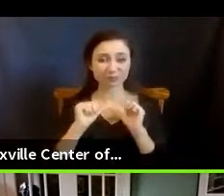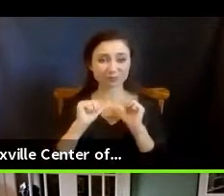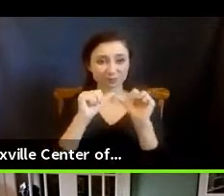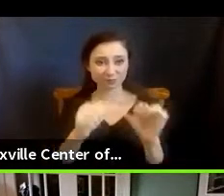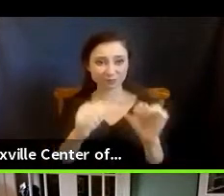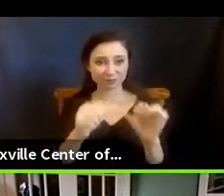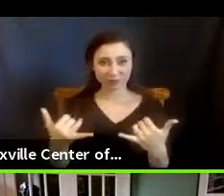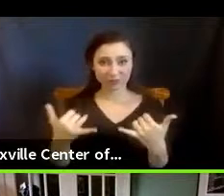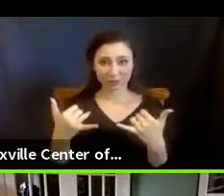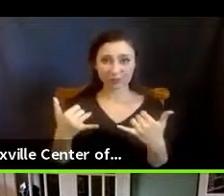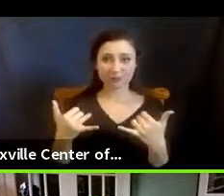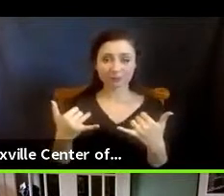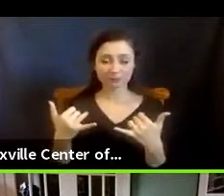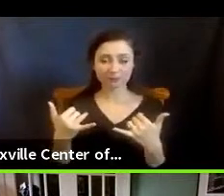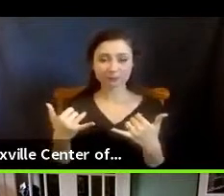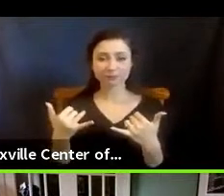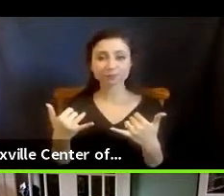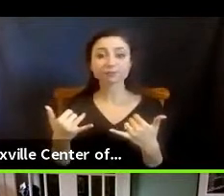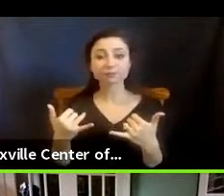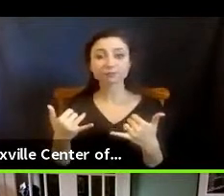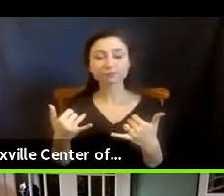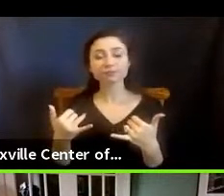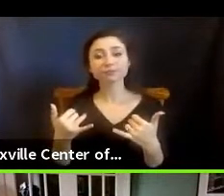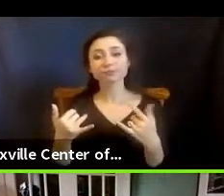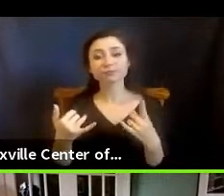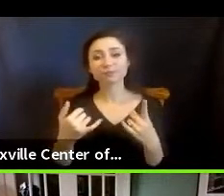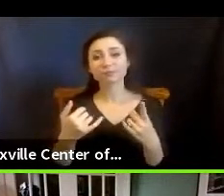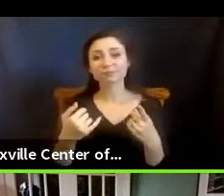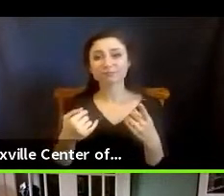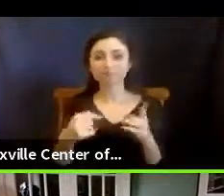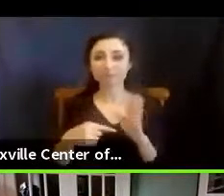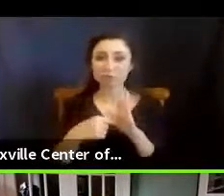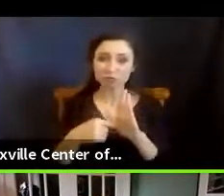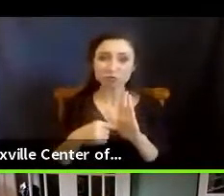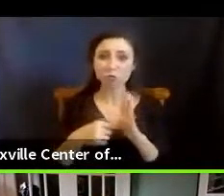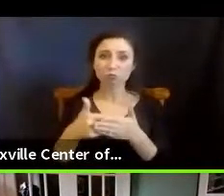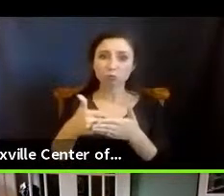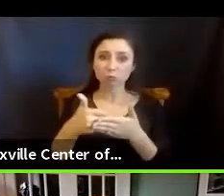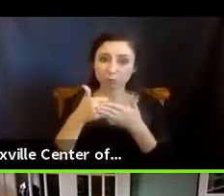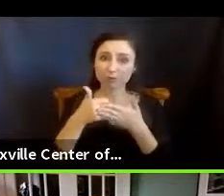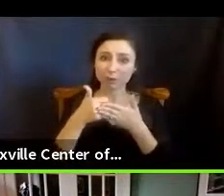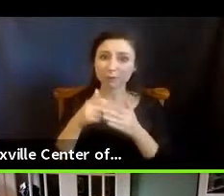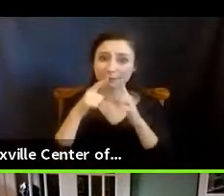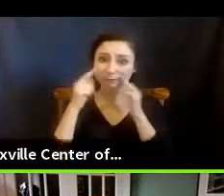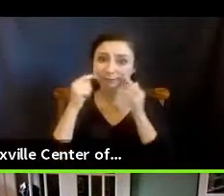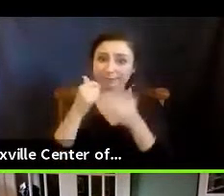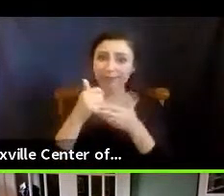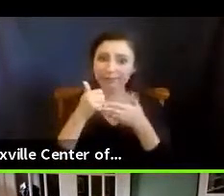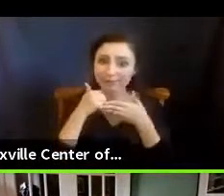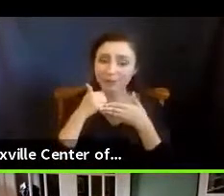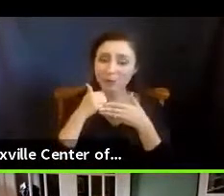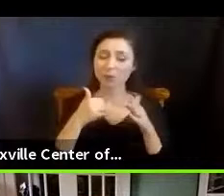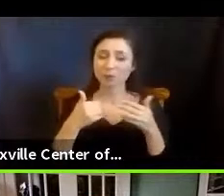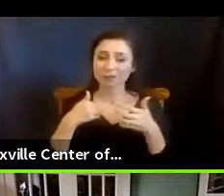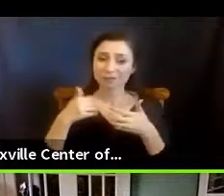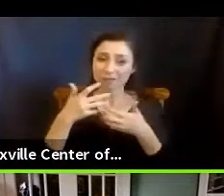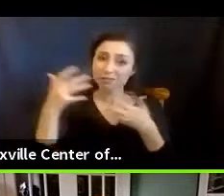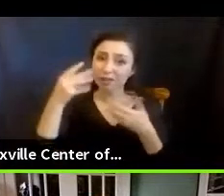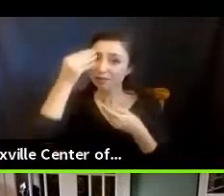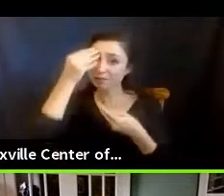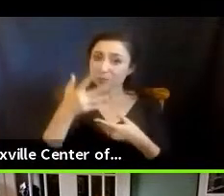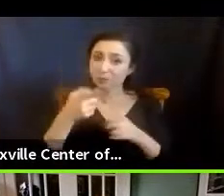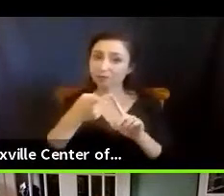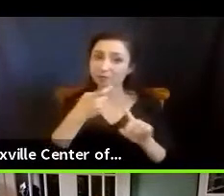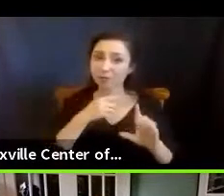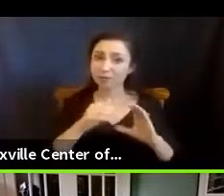now, that it does appear to help us. I know that we get a lot of information in our emails